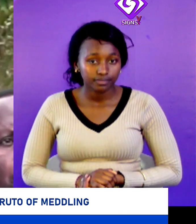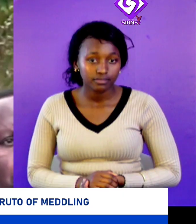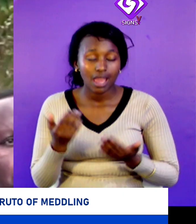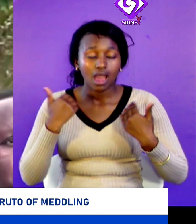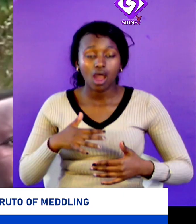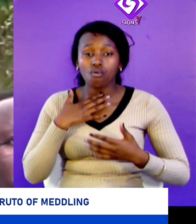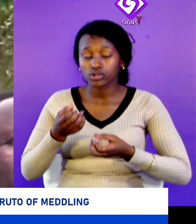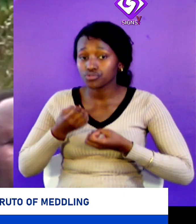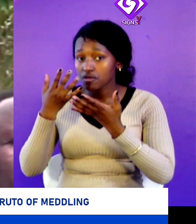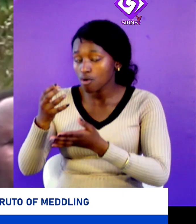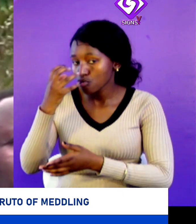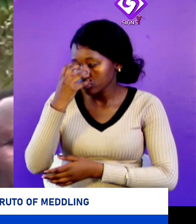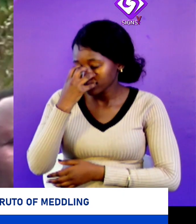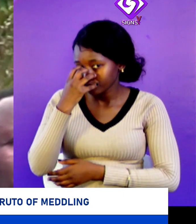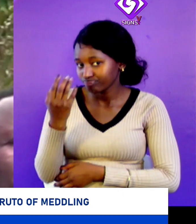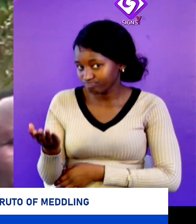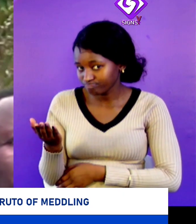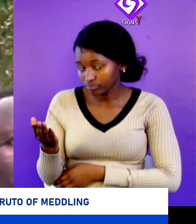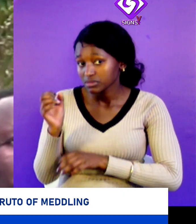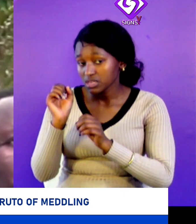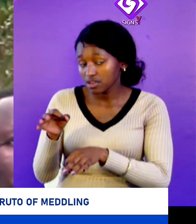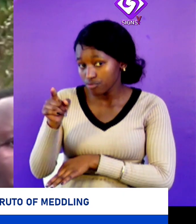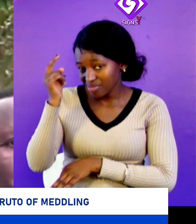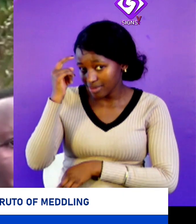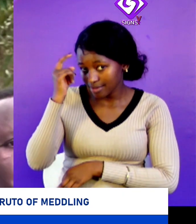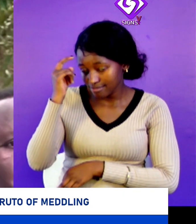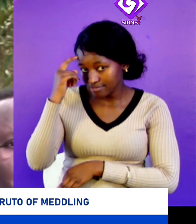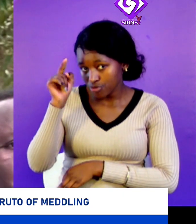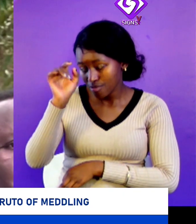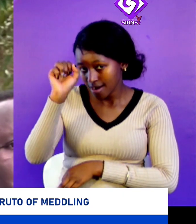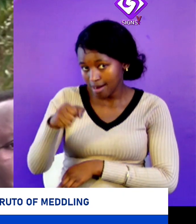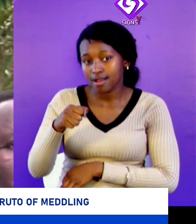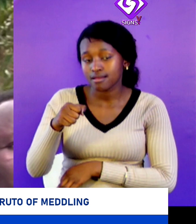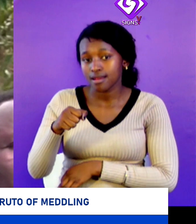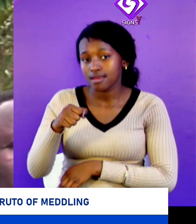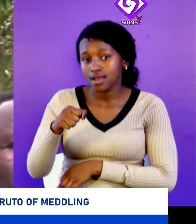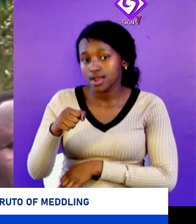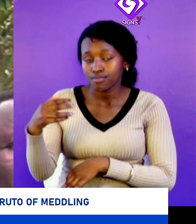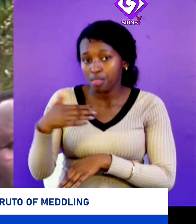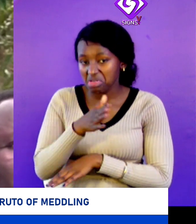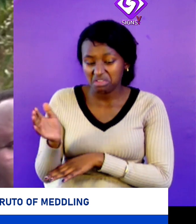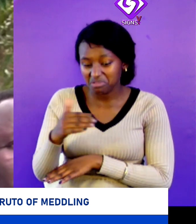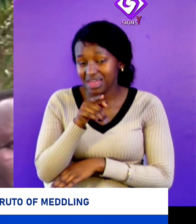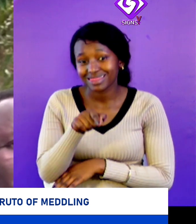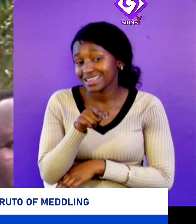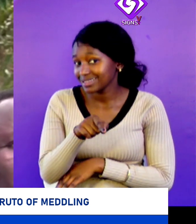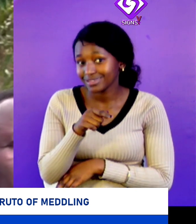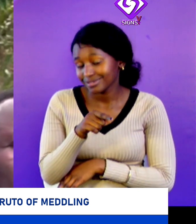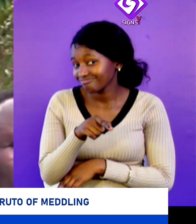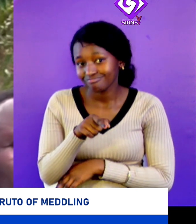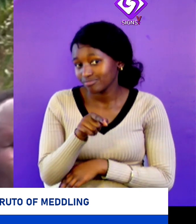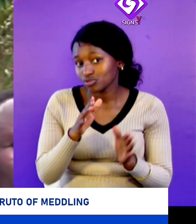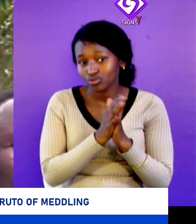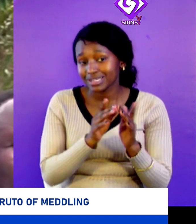Ruto, if you think you are going to infiltrate this party the way you did the